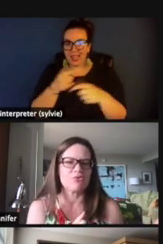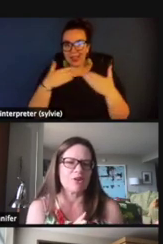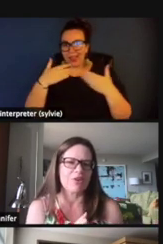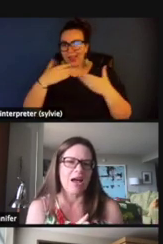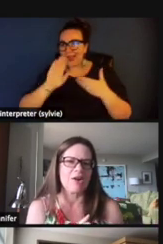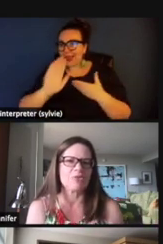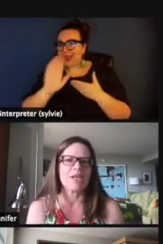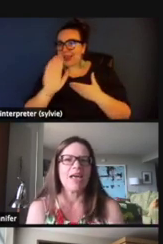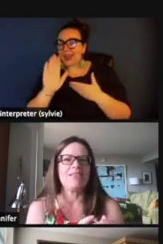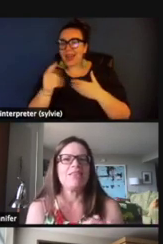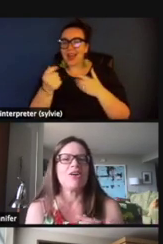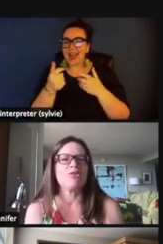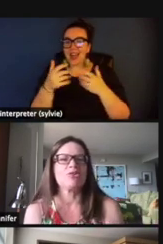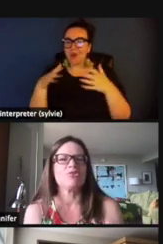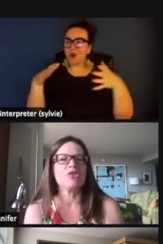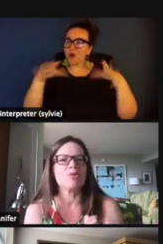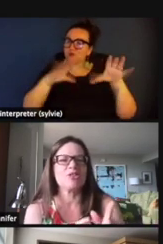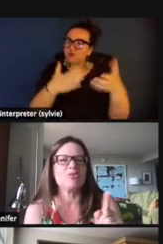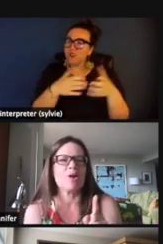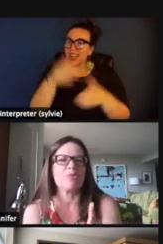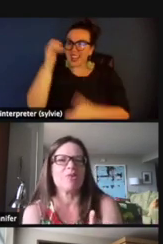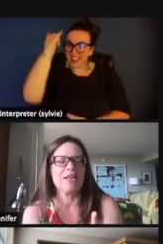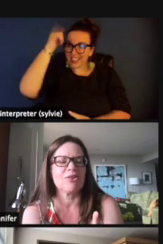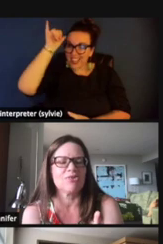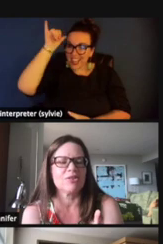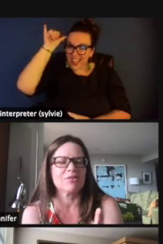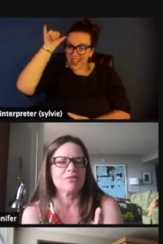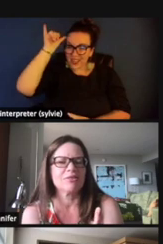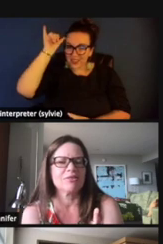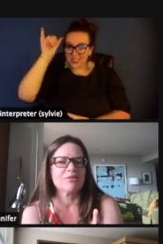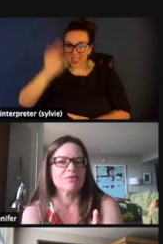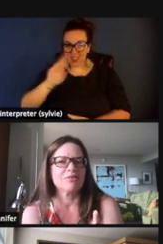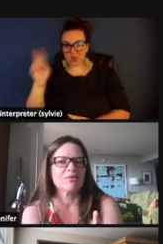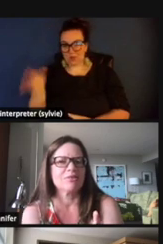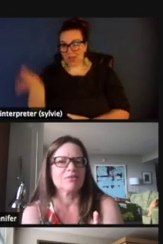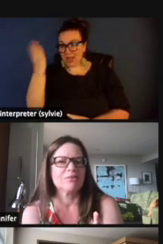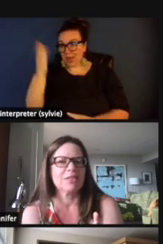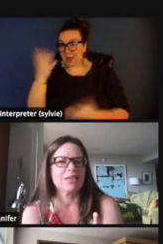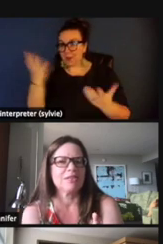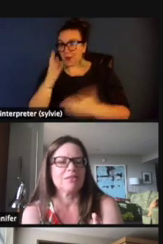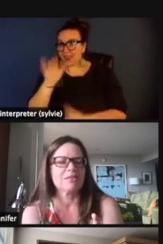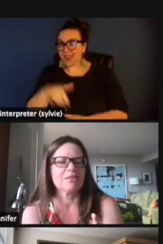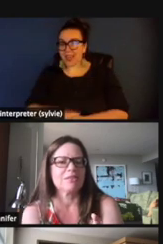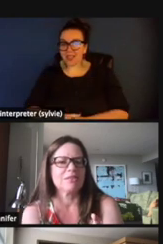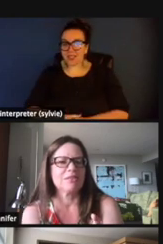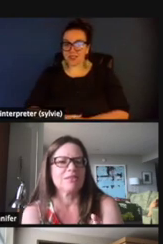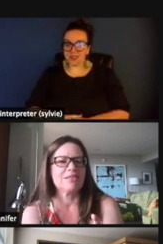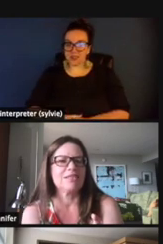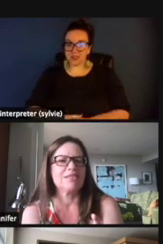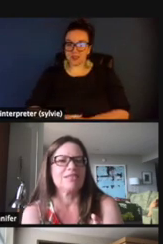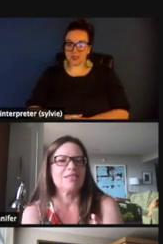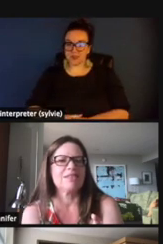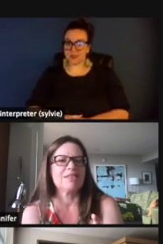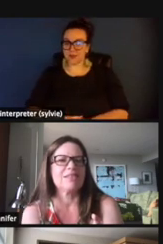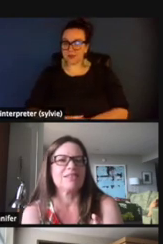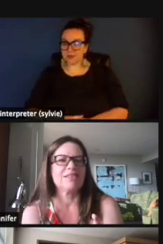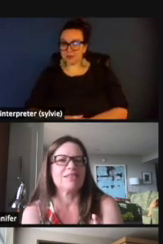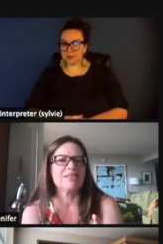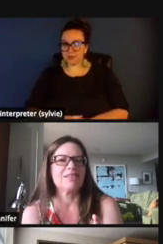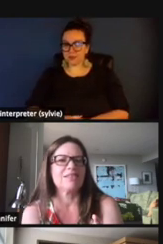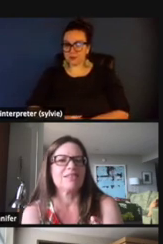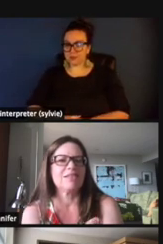herd of cows. And then they also, do you know what's in the upper right hand corner? What that is?